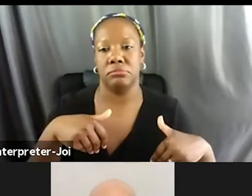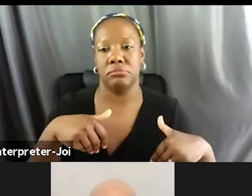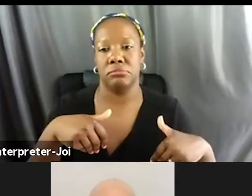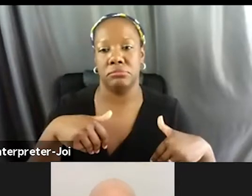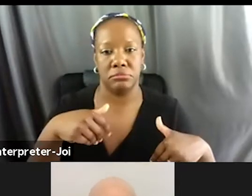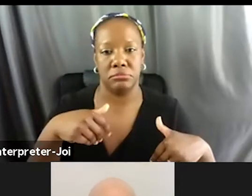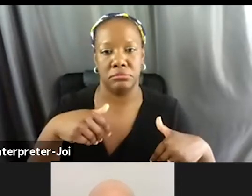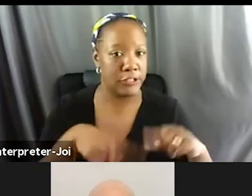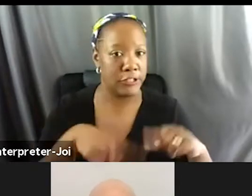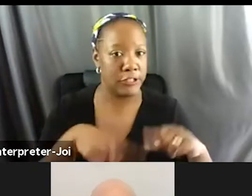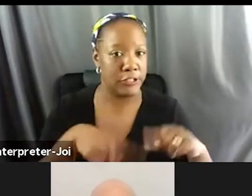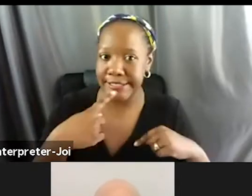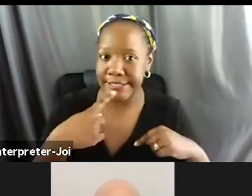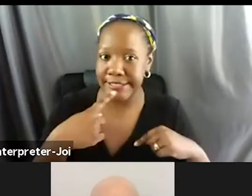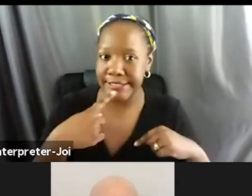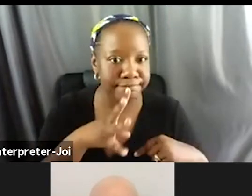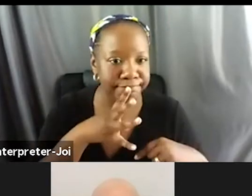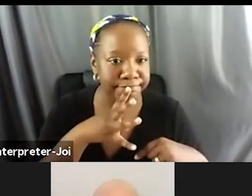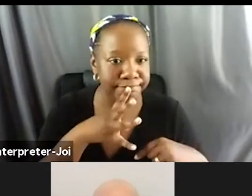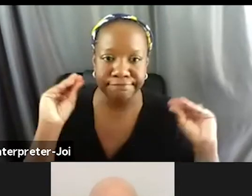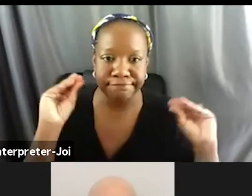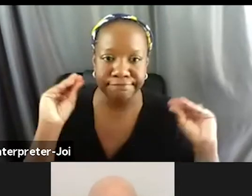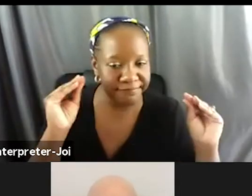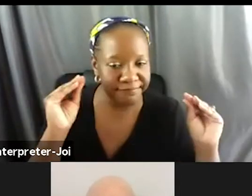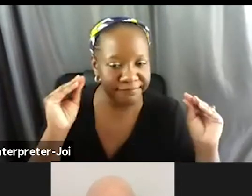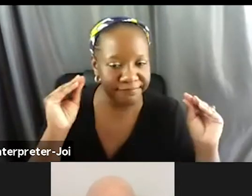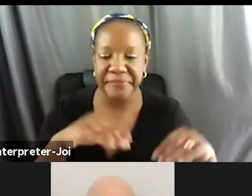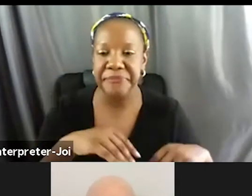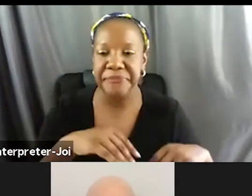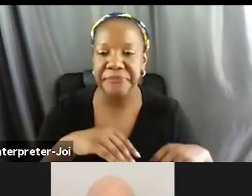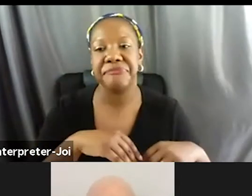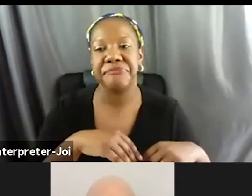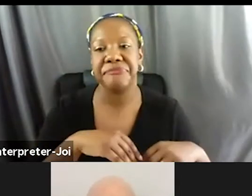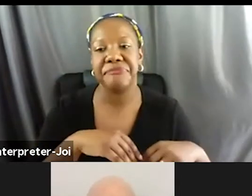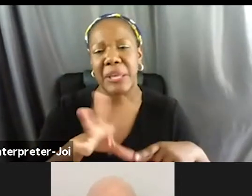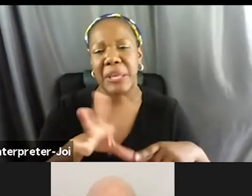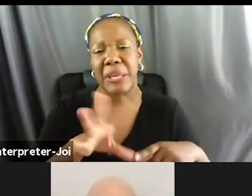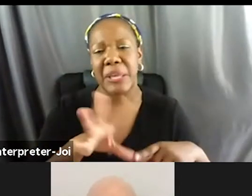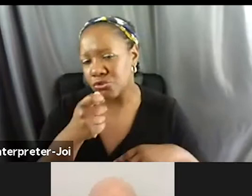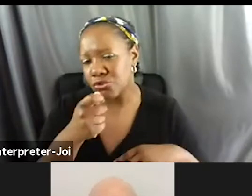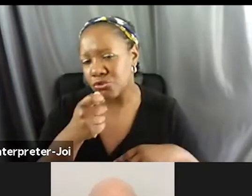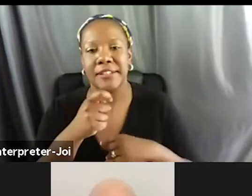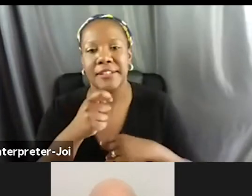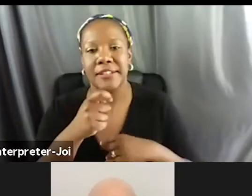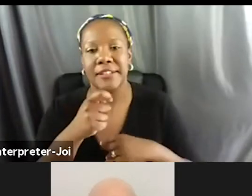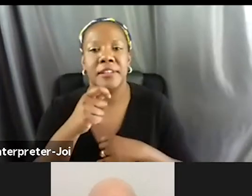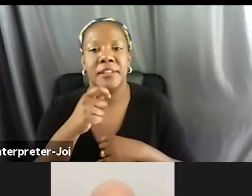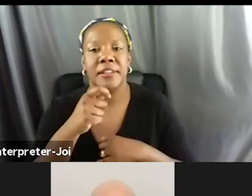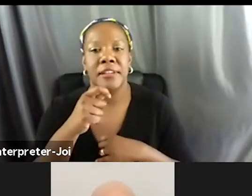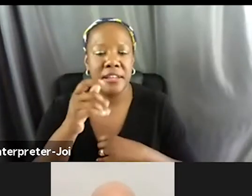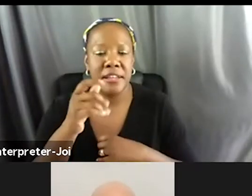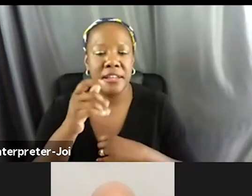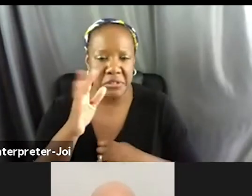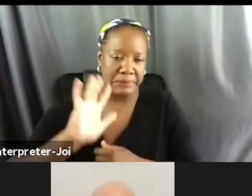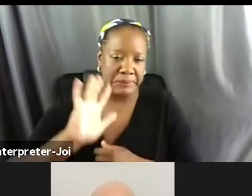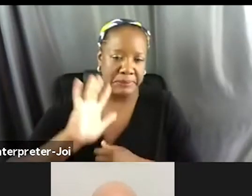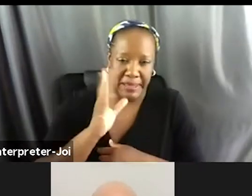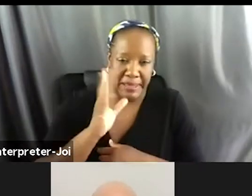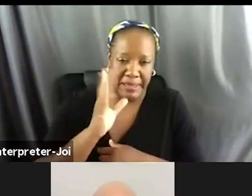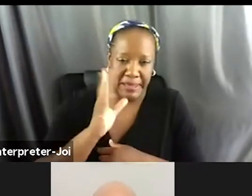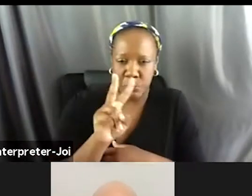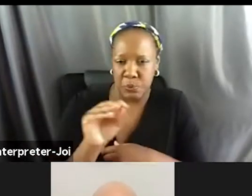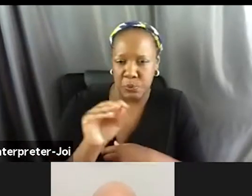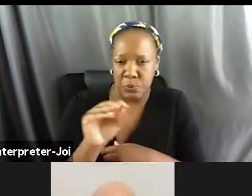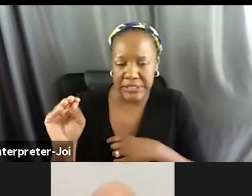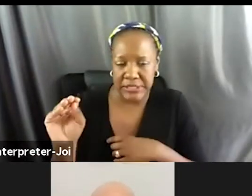say anything. And it's been an interesting thing because, like I said, it was in the early 2000s that I shaved my head,